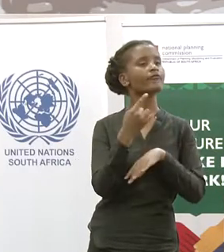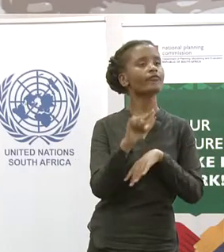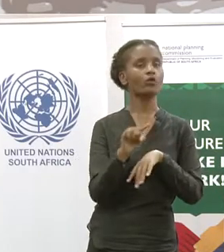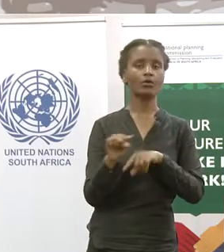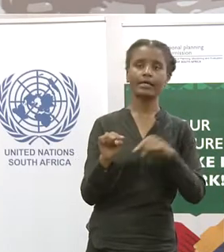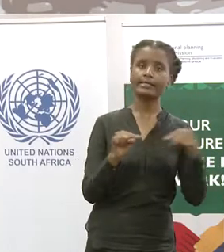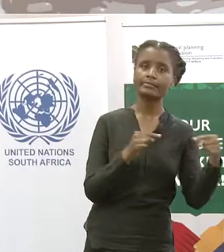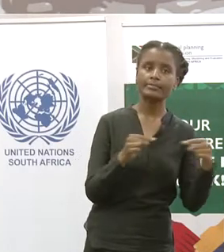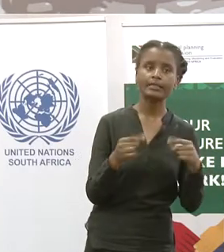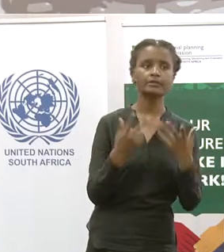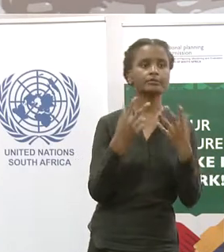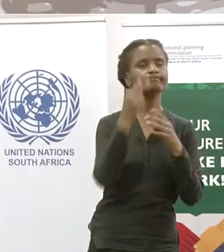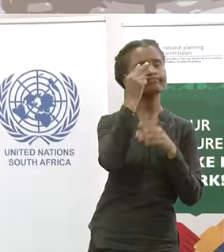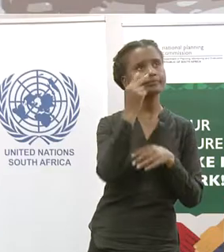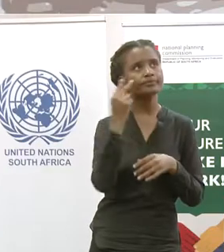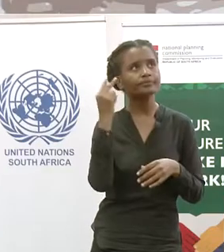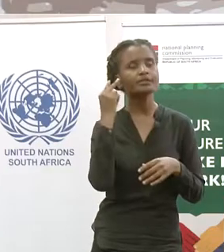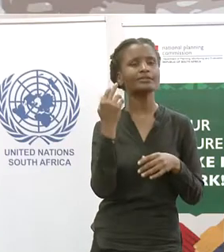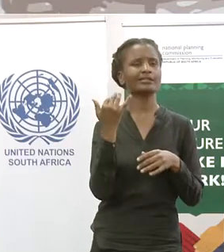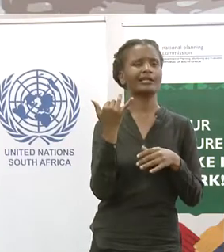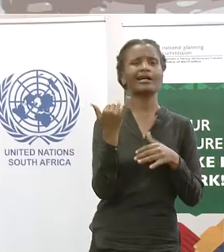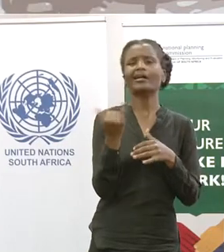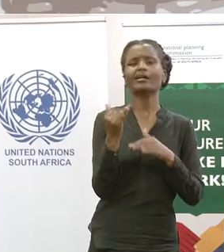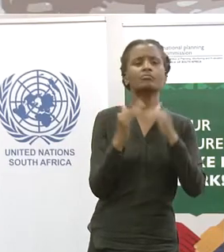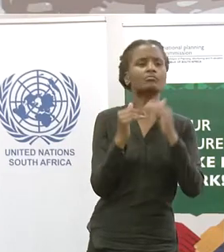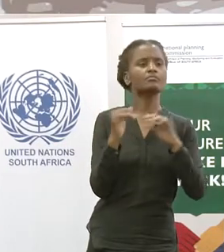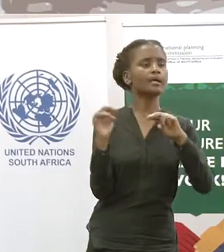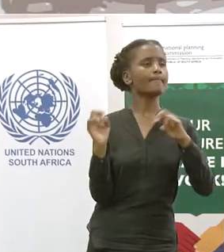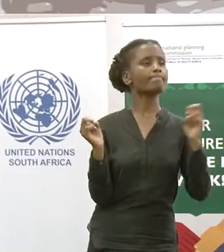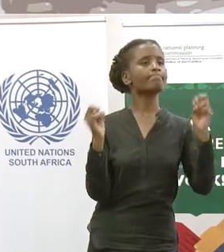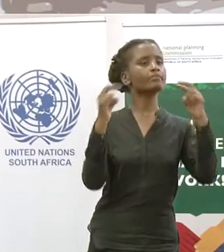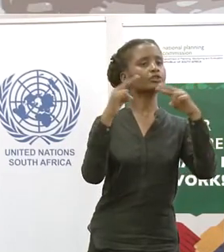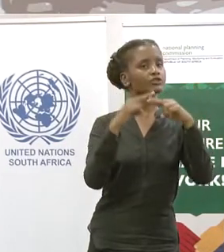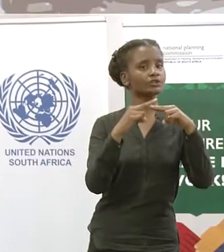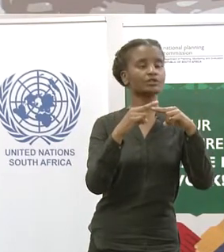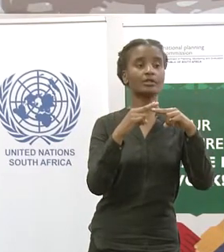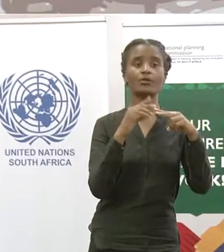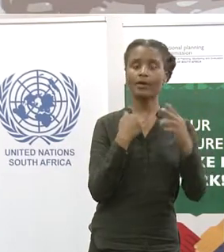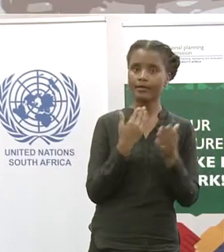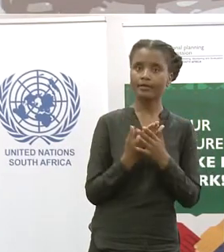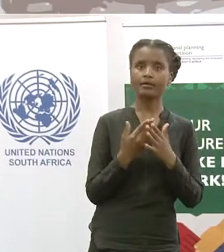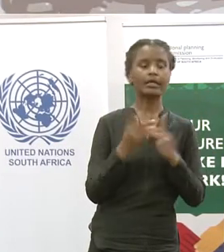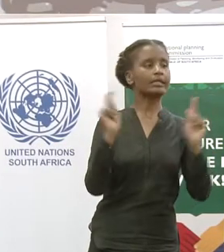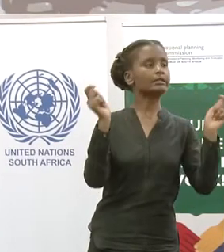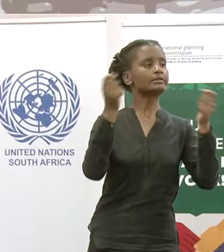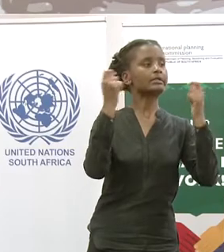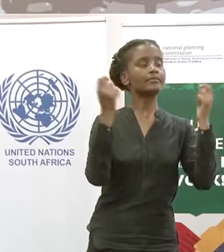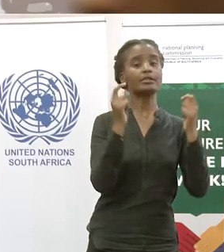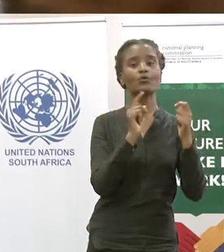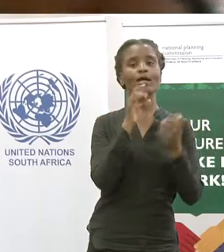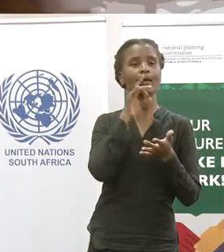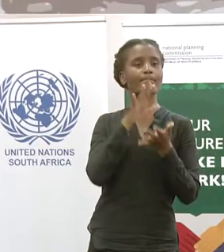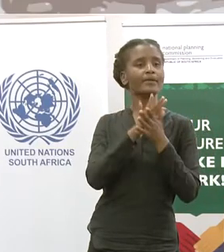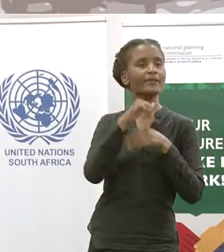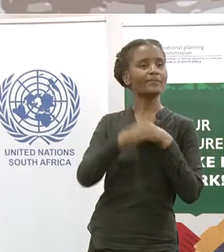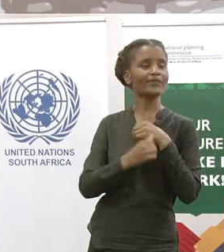reflection, building bridges, and tolerance for each other point of view to truly celebrate the centenary birthday month of